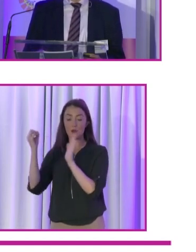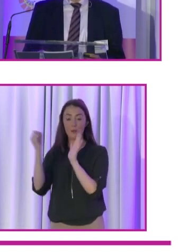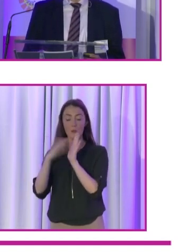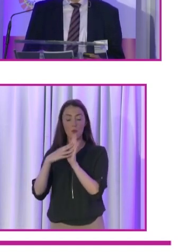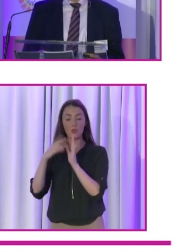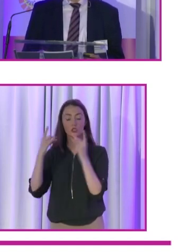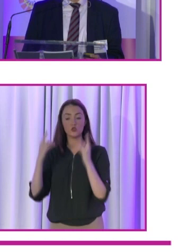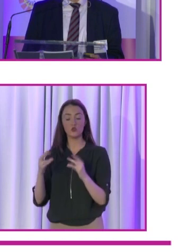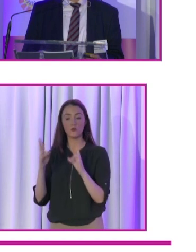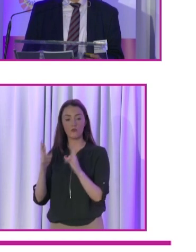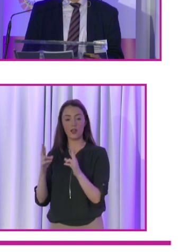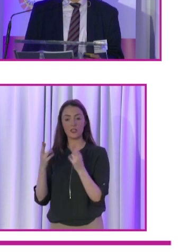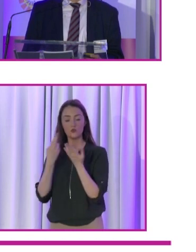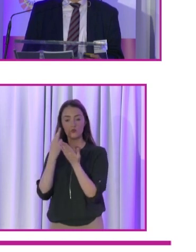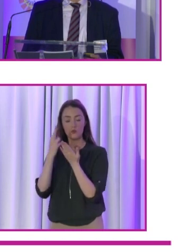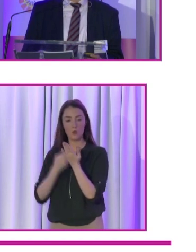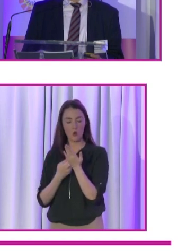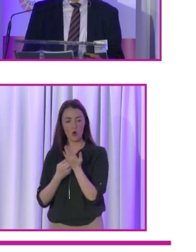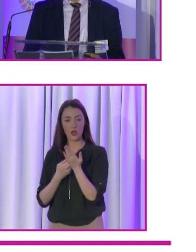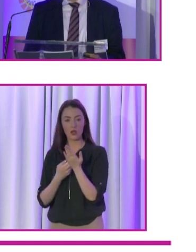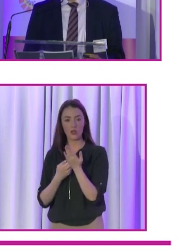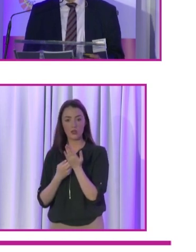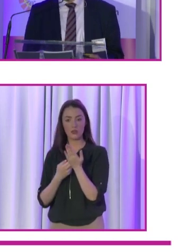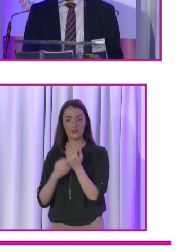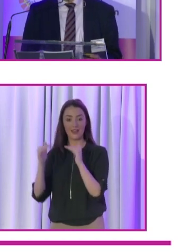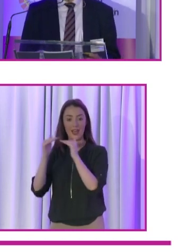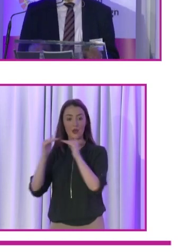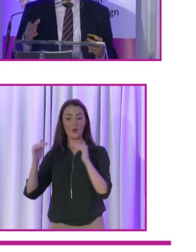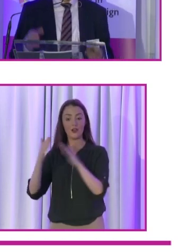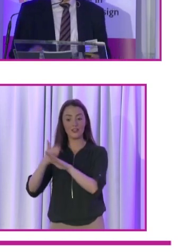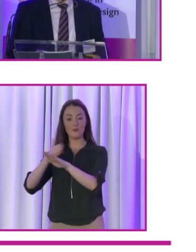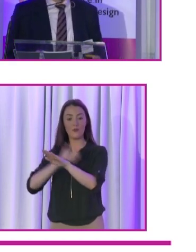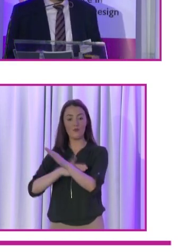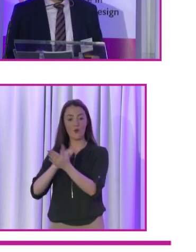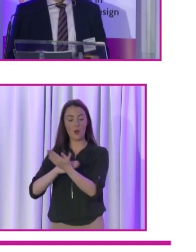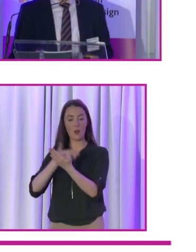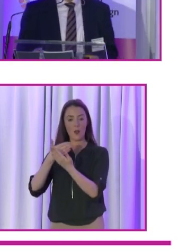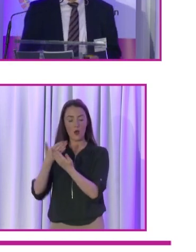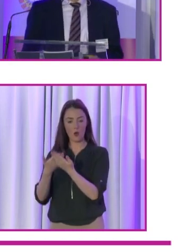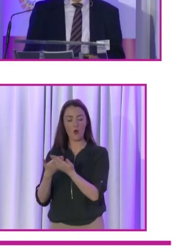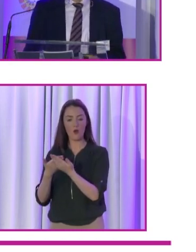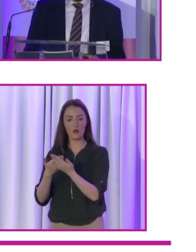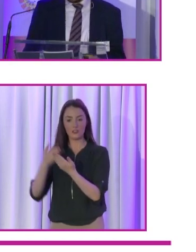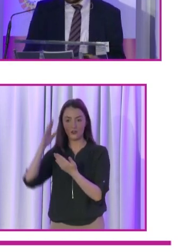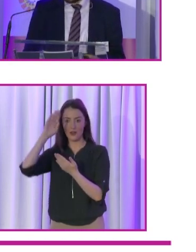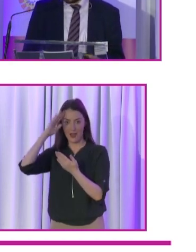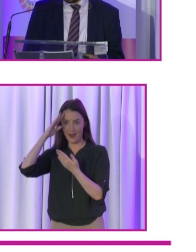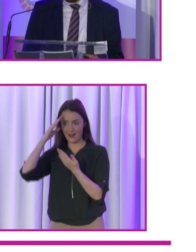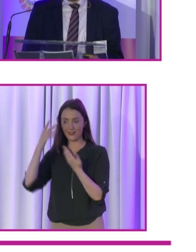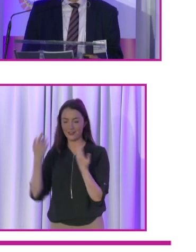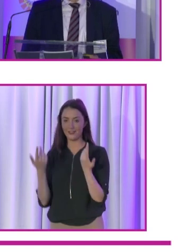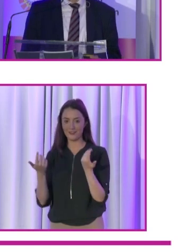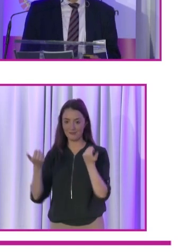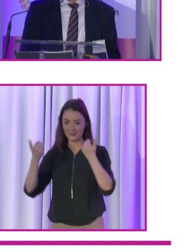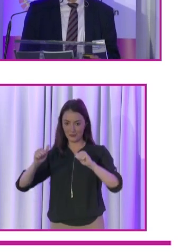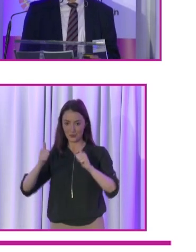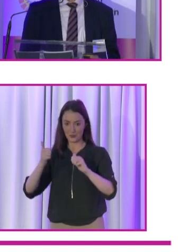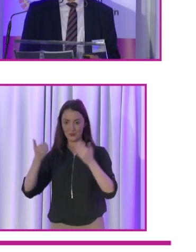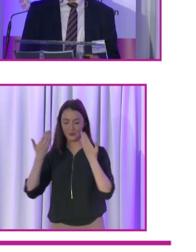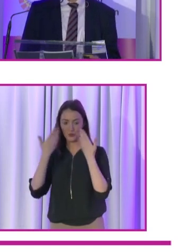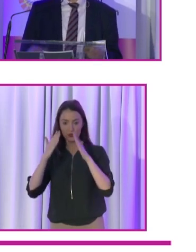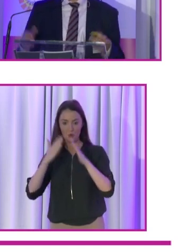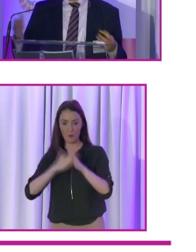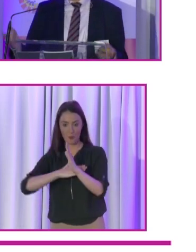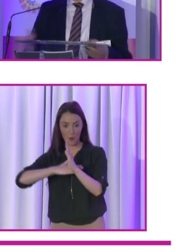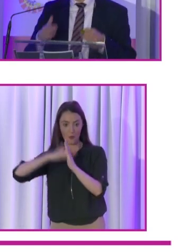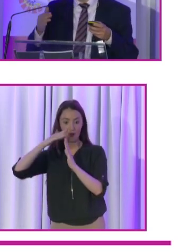report on equality before the law, in which Ireland you are definitely showing progress in this